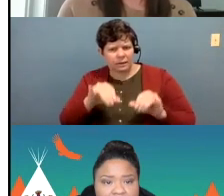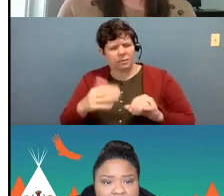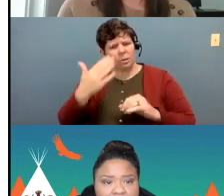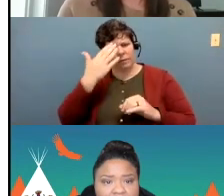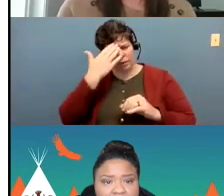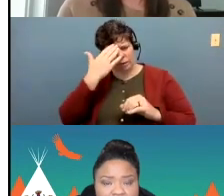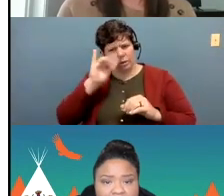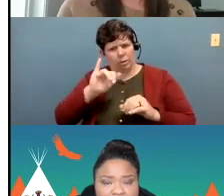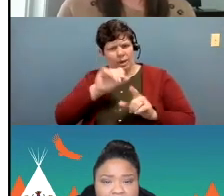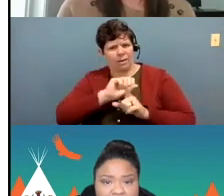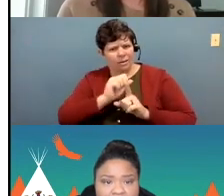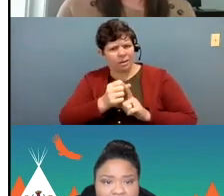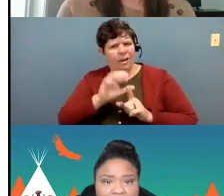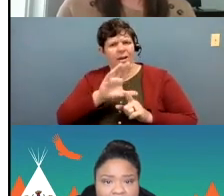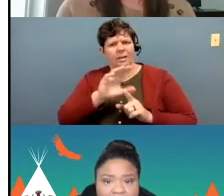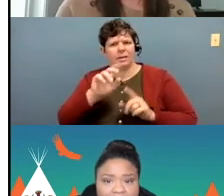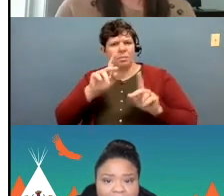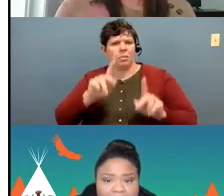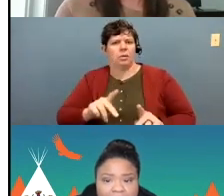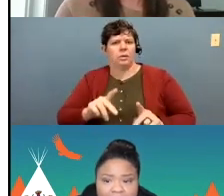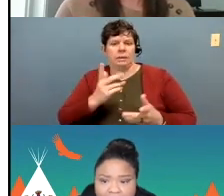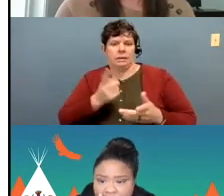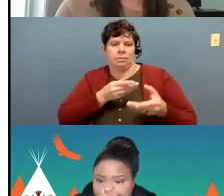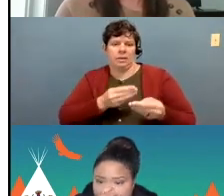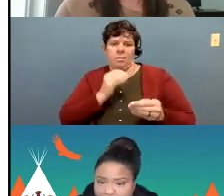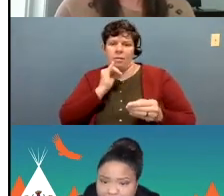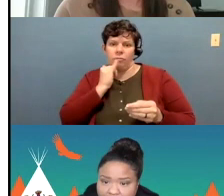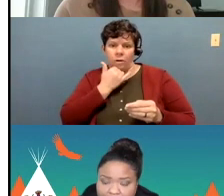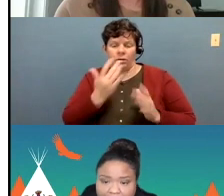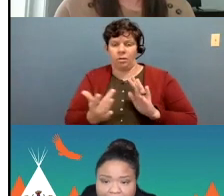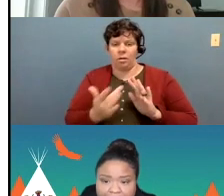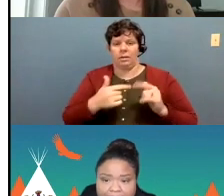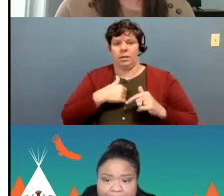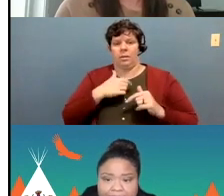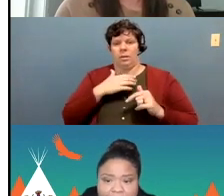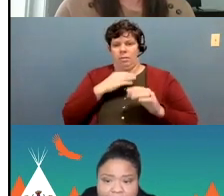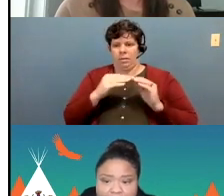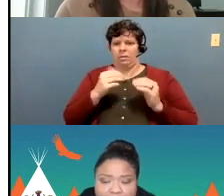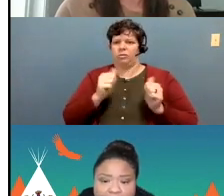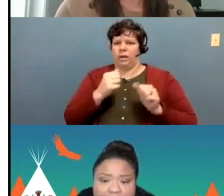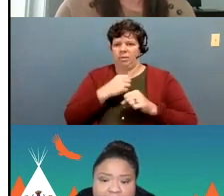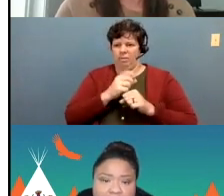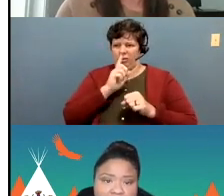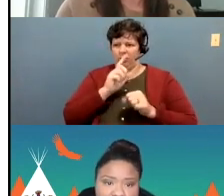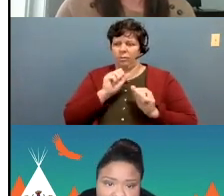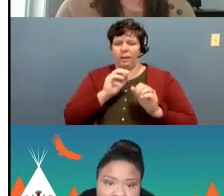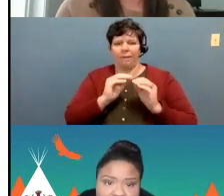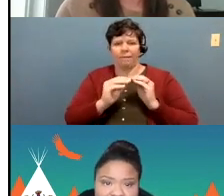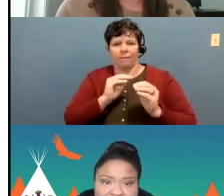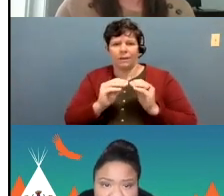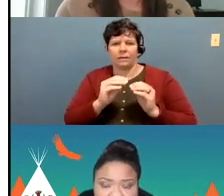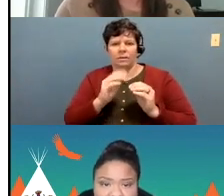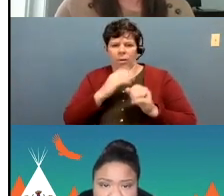particular case and we have something entered incorrectly, reach out to me and I'll try to make sure that we can update it to have the best